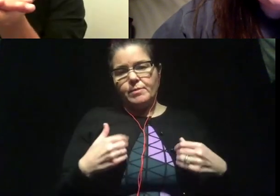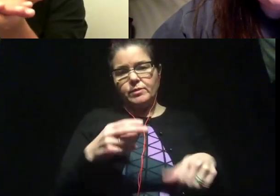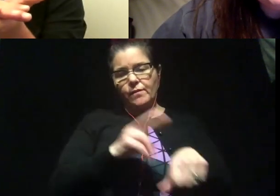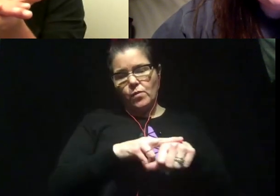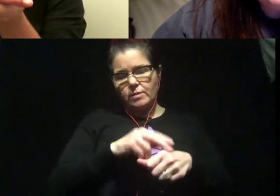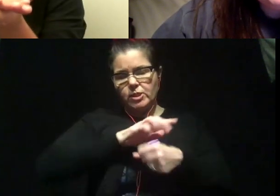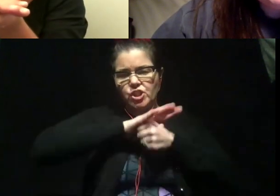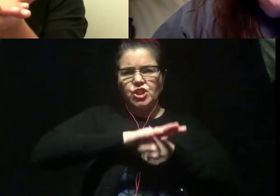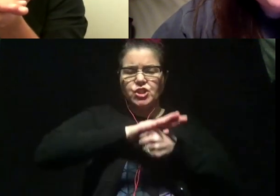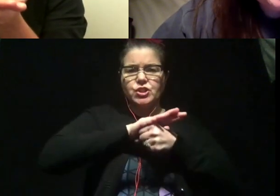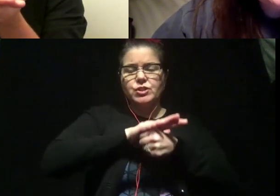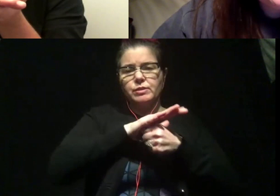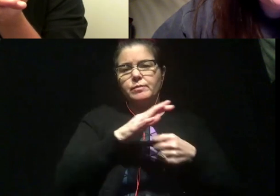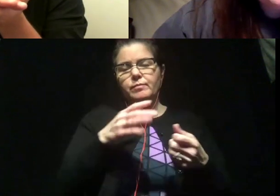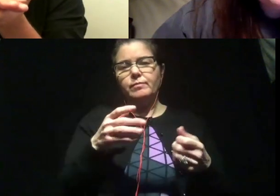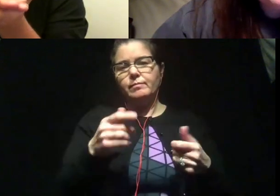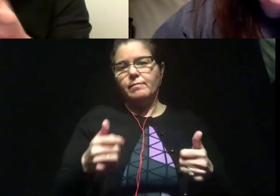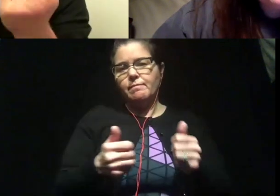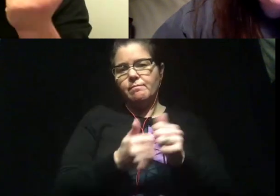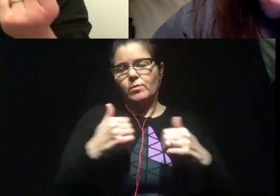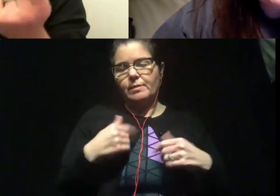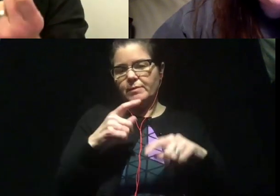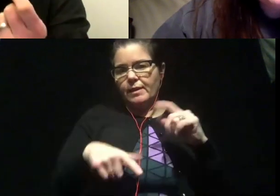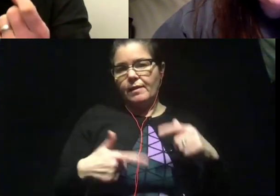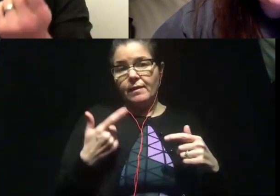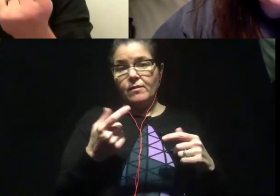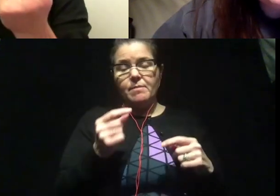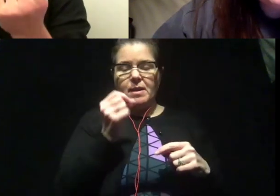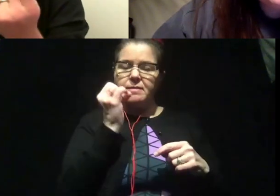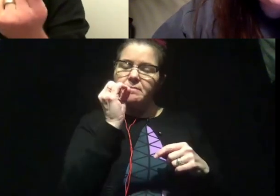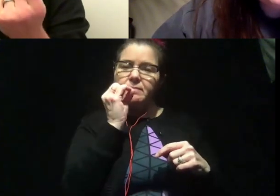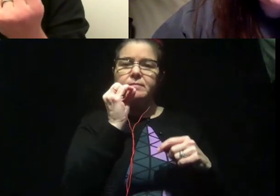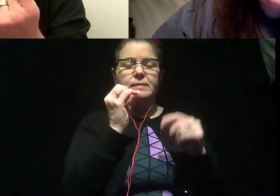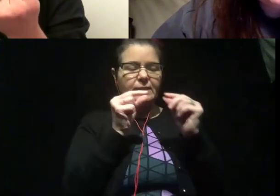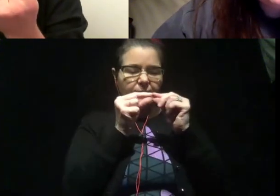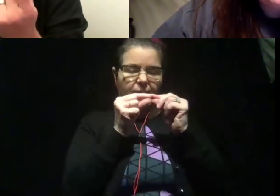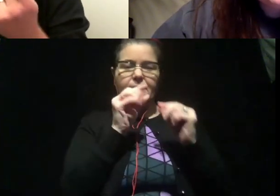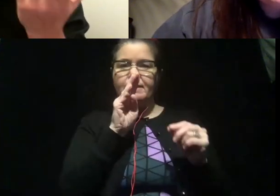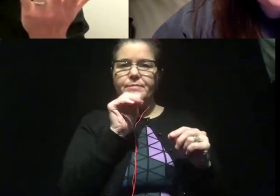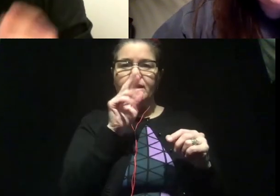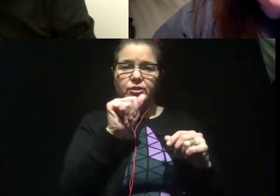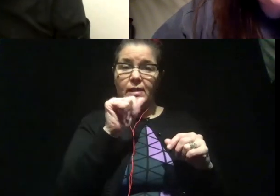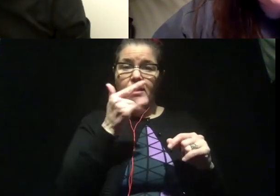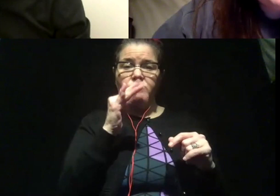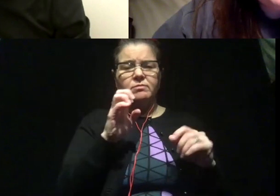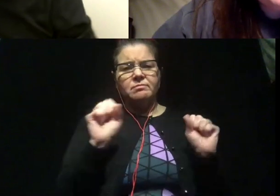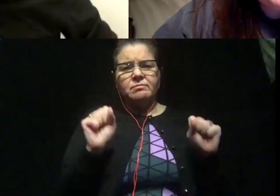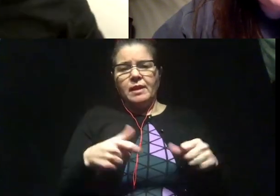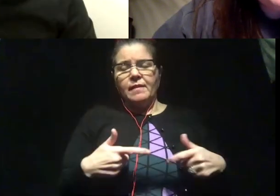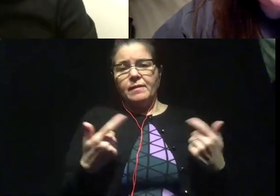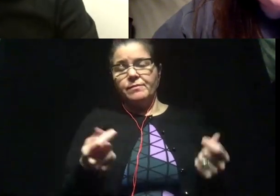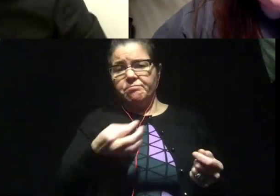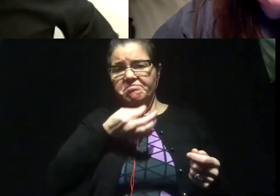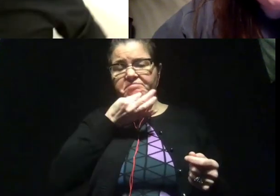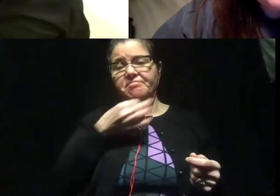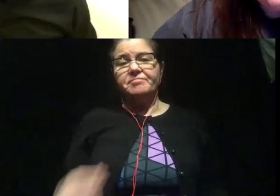under so much pressure that most animals couldn't live, but little extremophile bacteria and algae can, and so they do in places